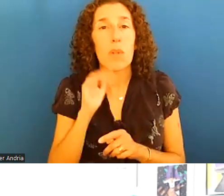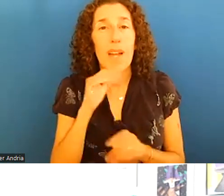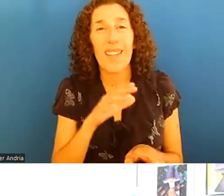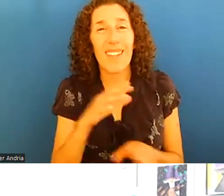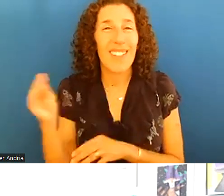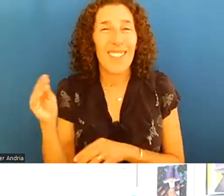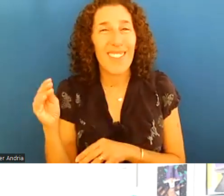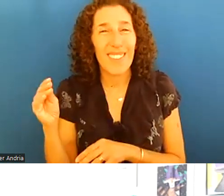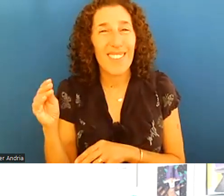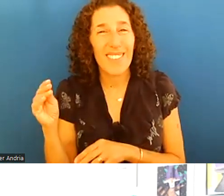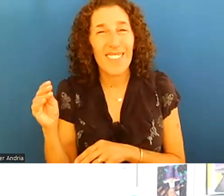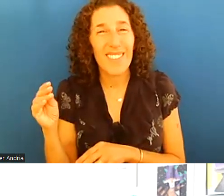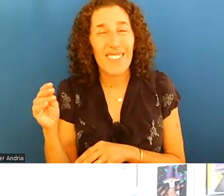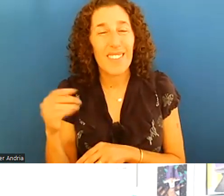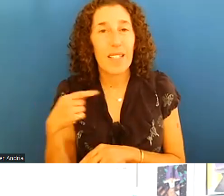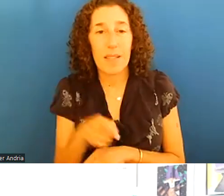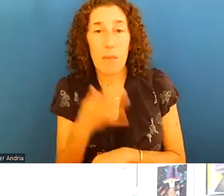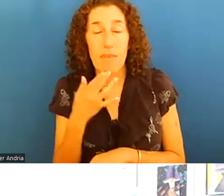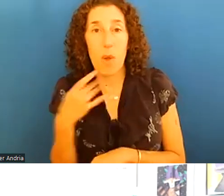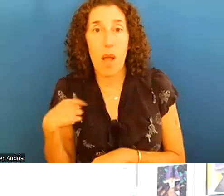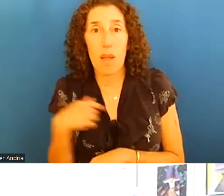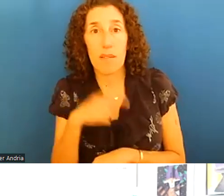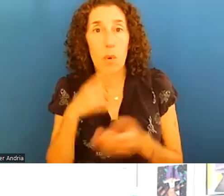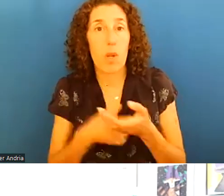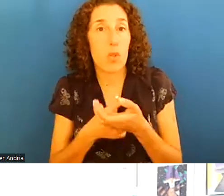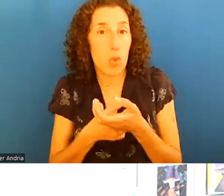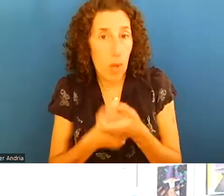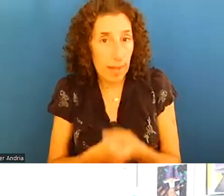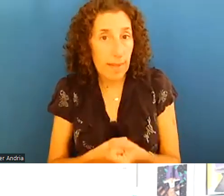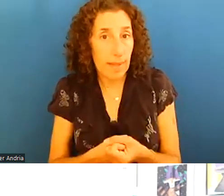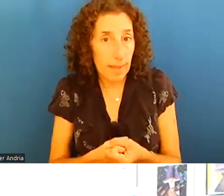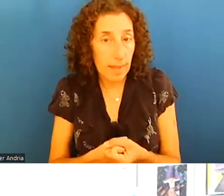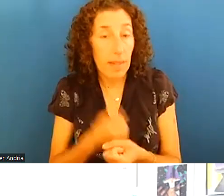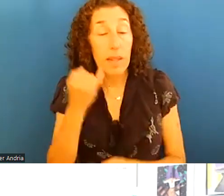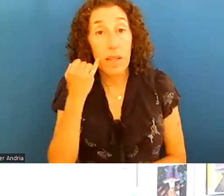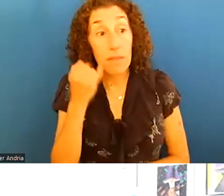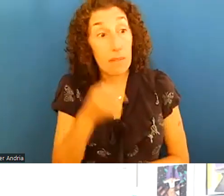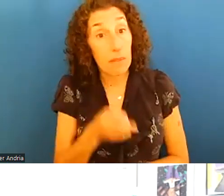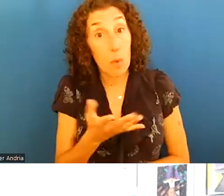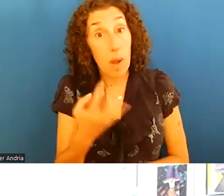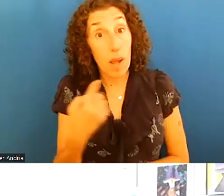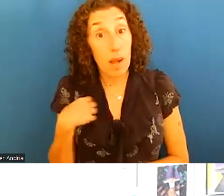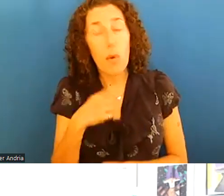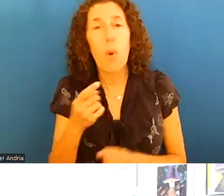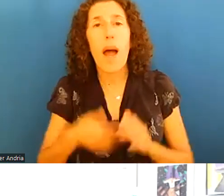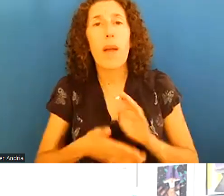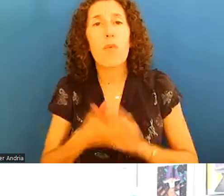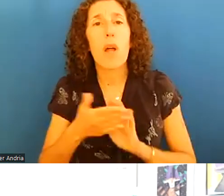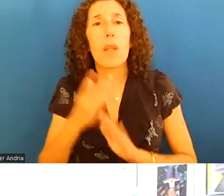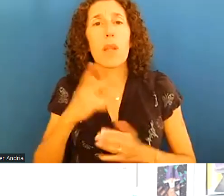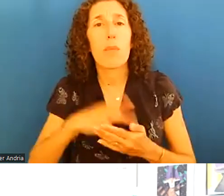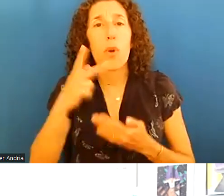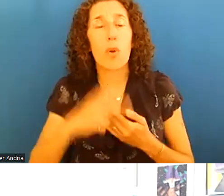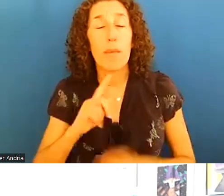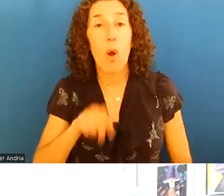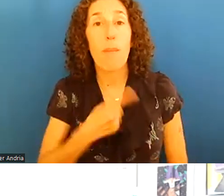go ahead and talk to this person. I trust them. But again, if they want us there, and I run this program by myself, so it's usually just